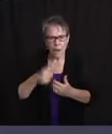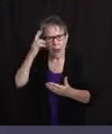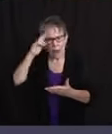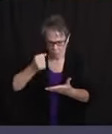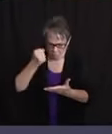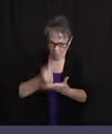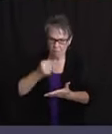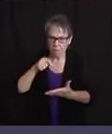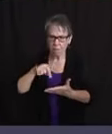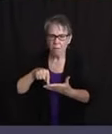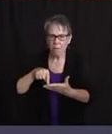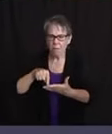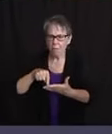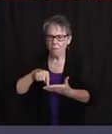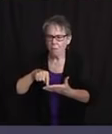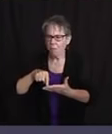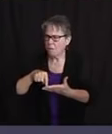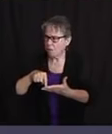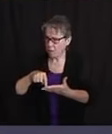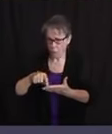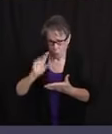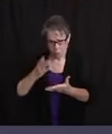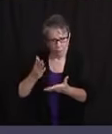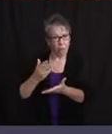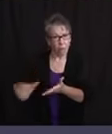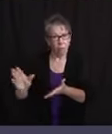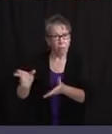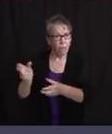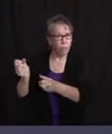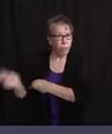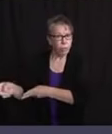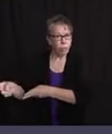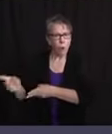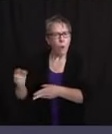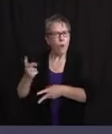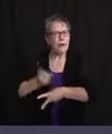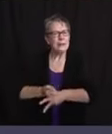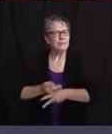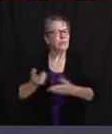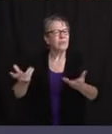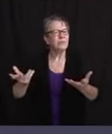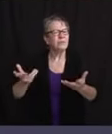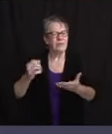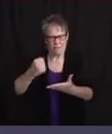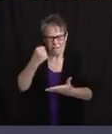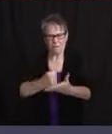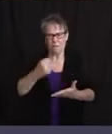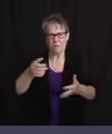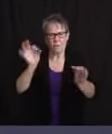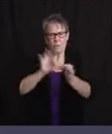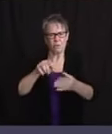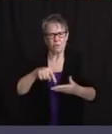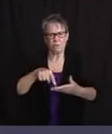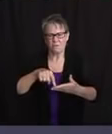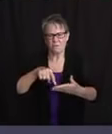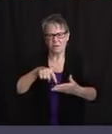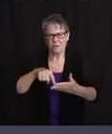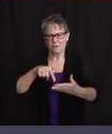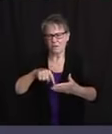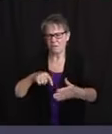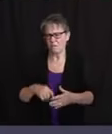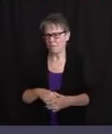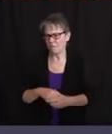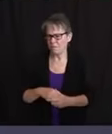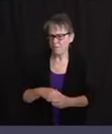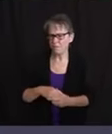your executive order on the primaries? And the very last one is, when will new ballot applications be ready? I know